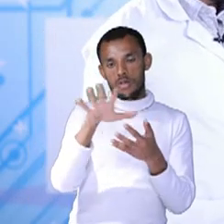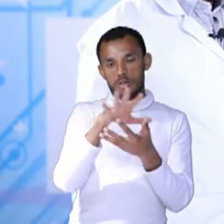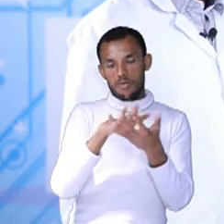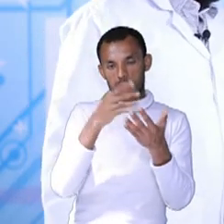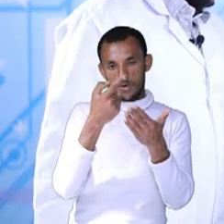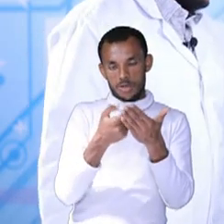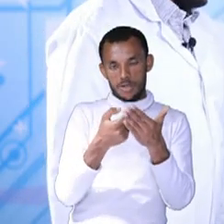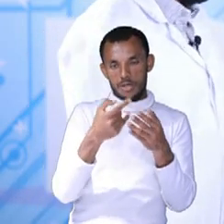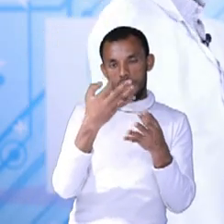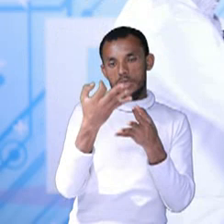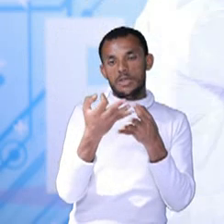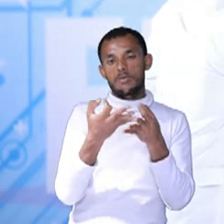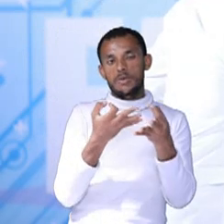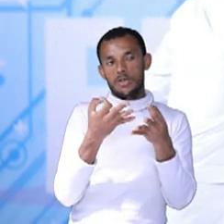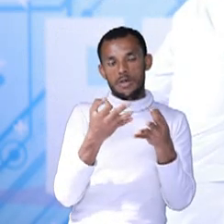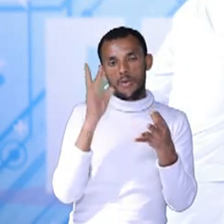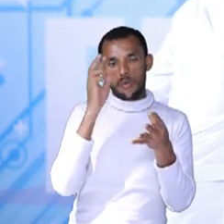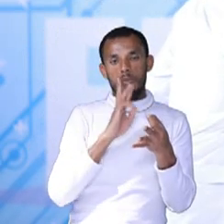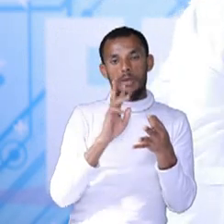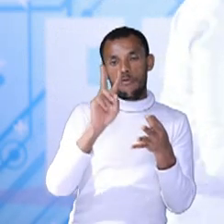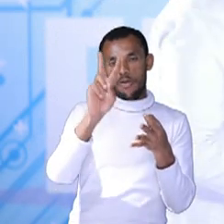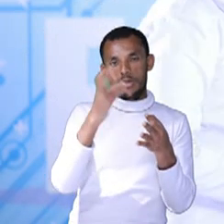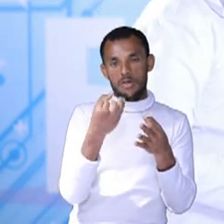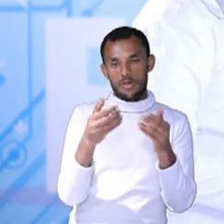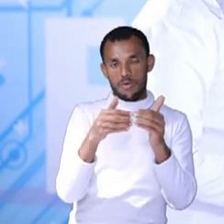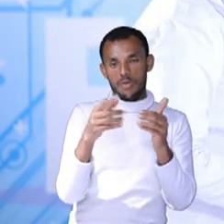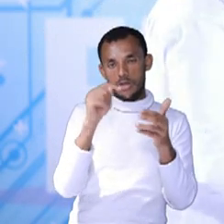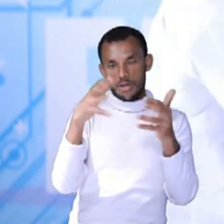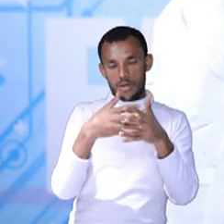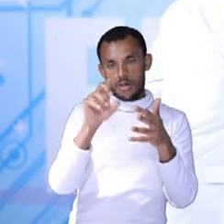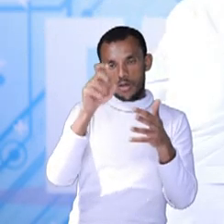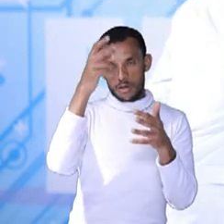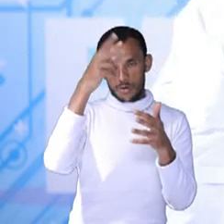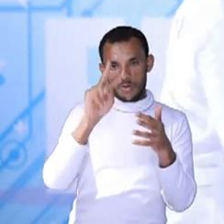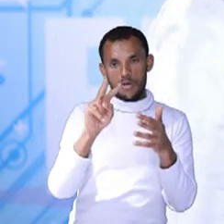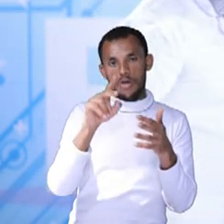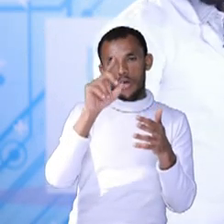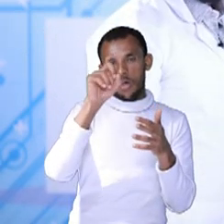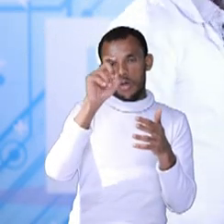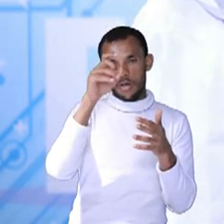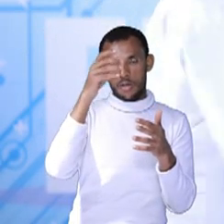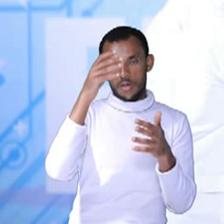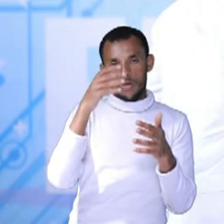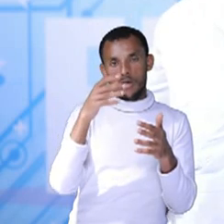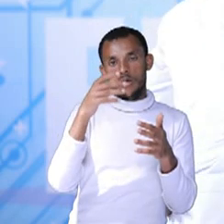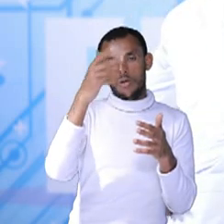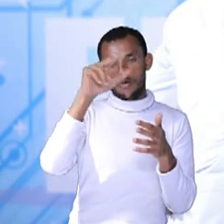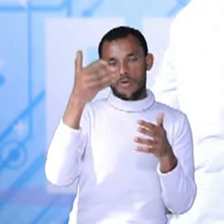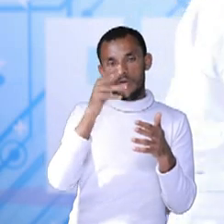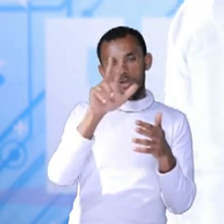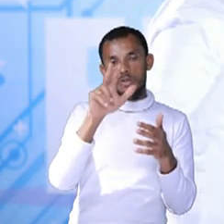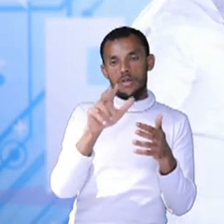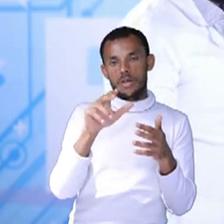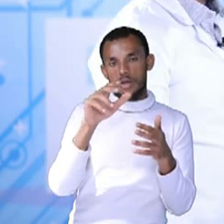of this expression will be, the integral of x squared is x cubed over 3. The integral of x to the